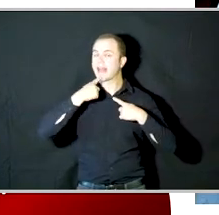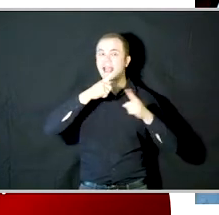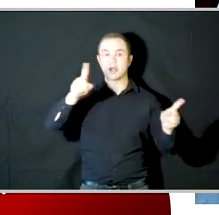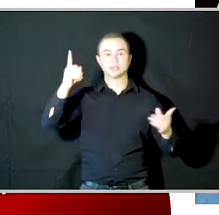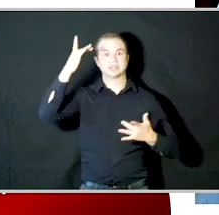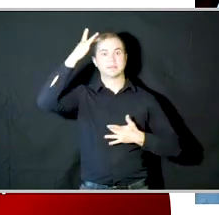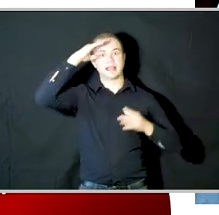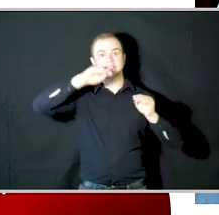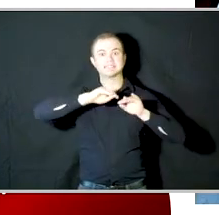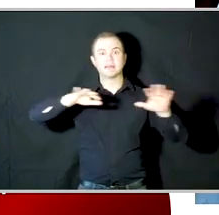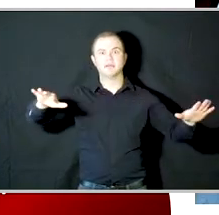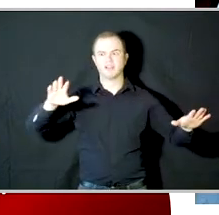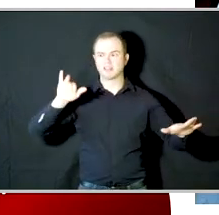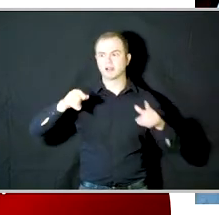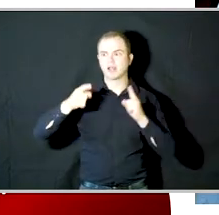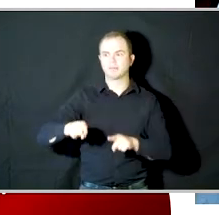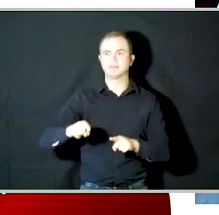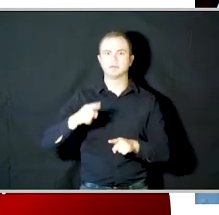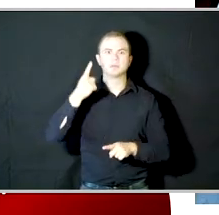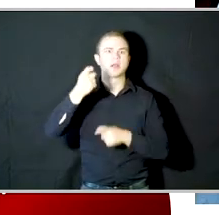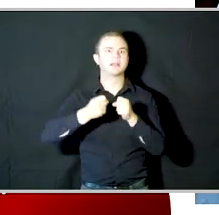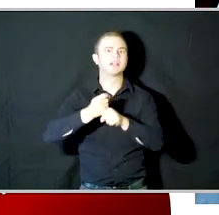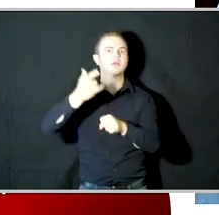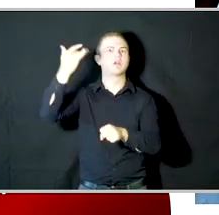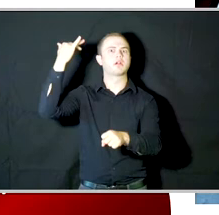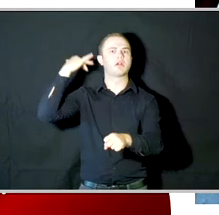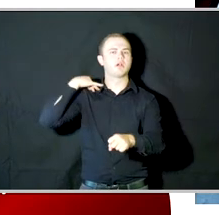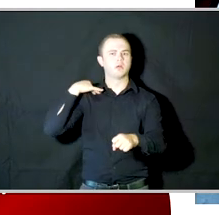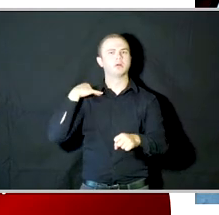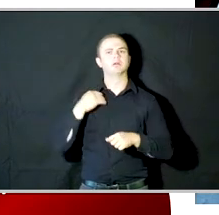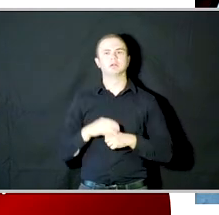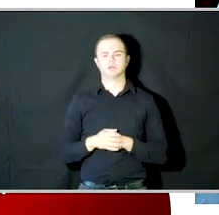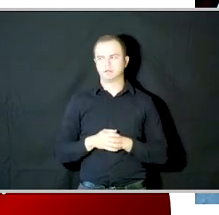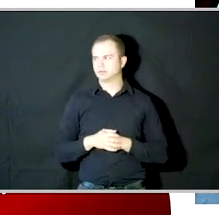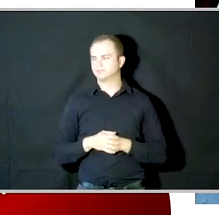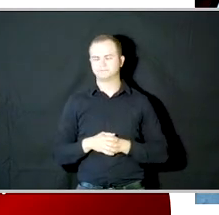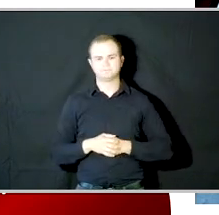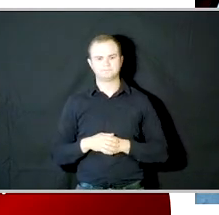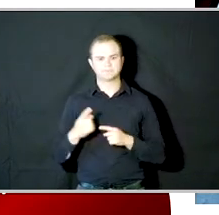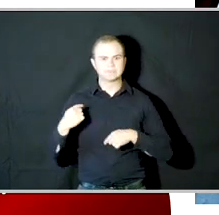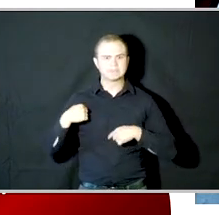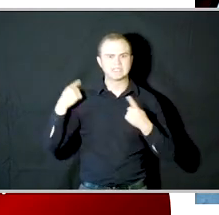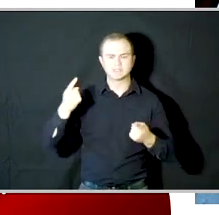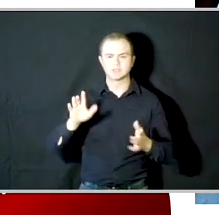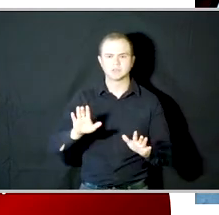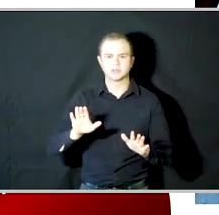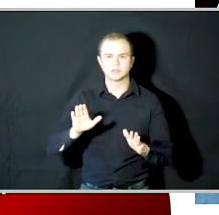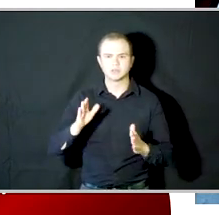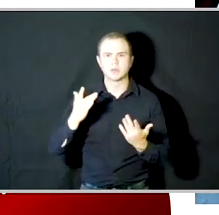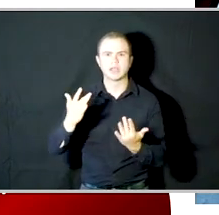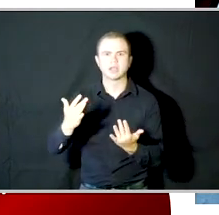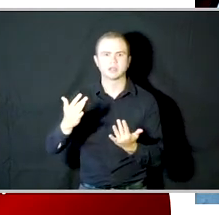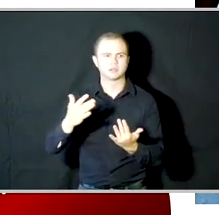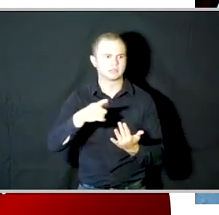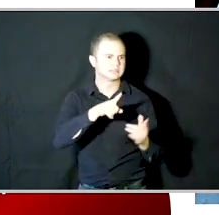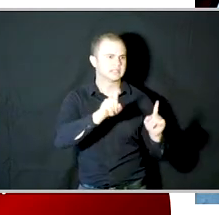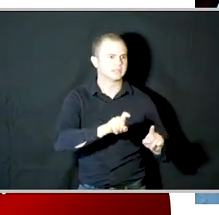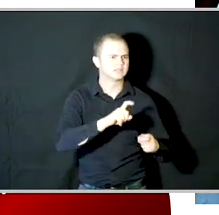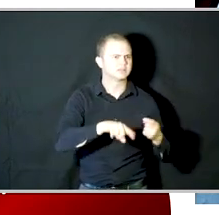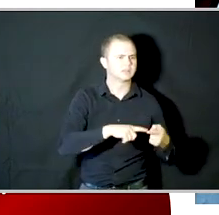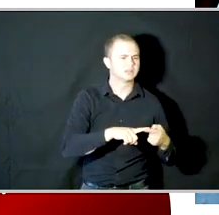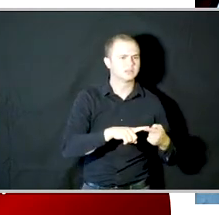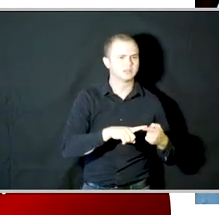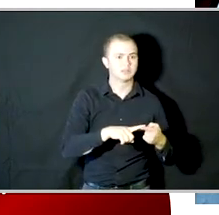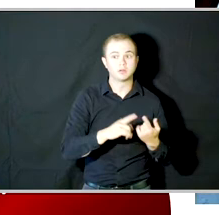Health Organization. In this year, we have done a lot of waiting. Waiting for a test, waiting for a